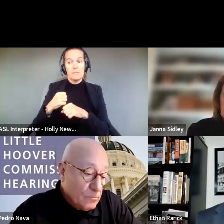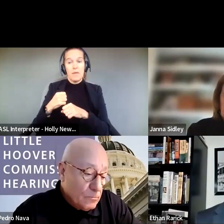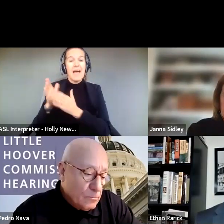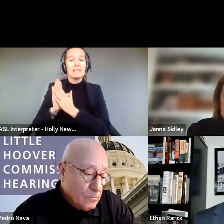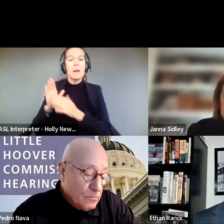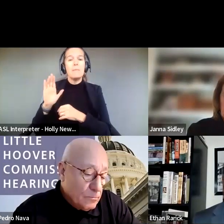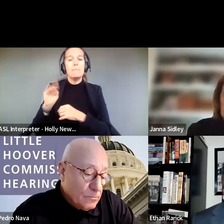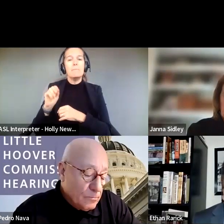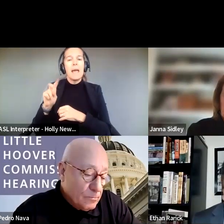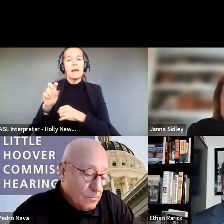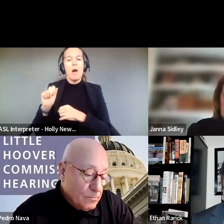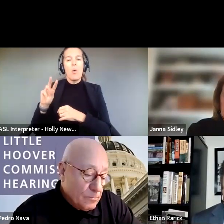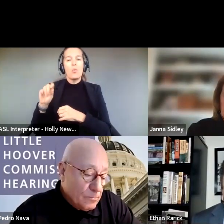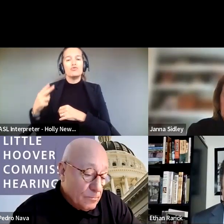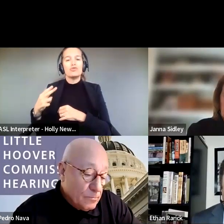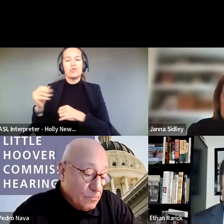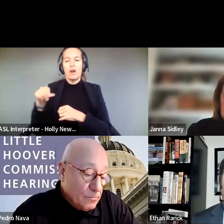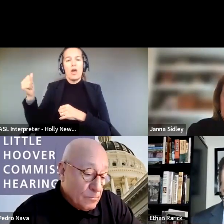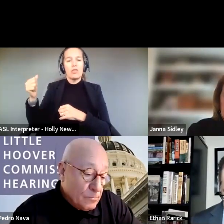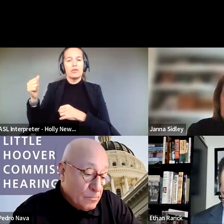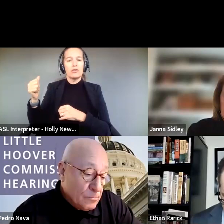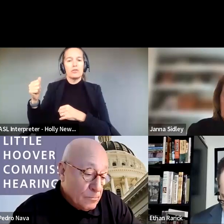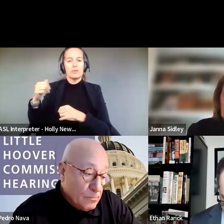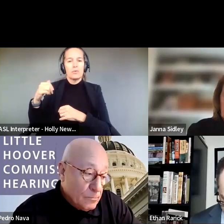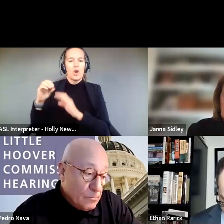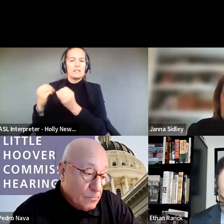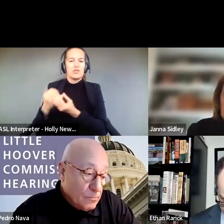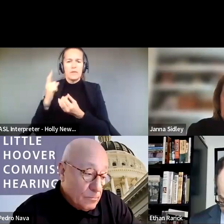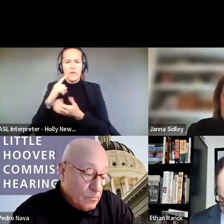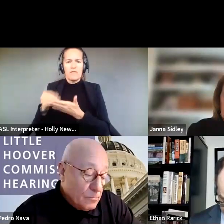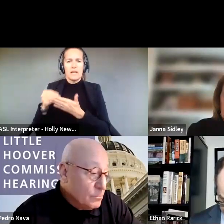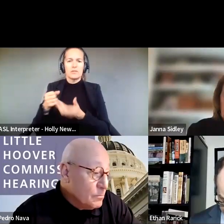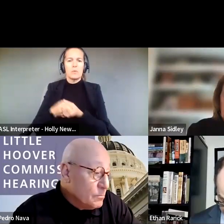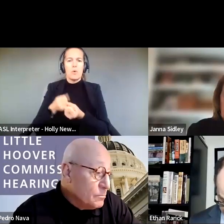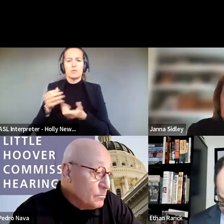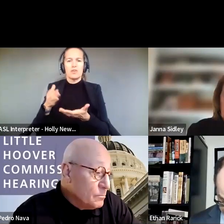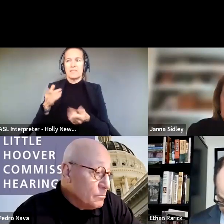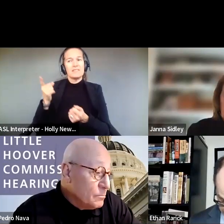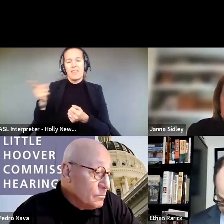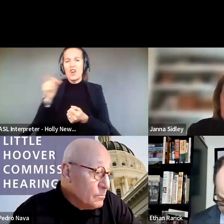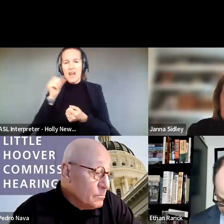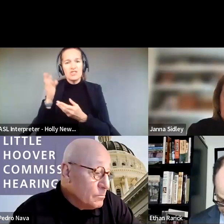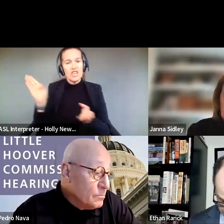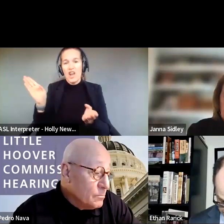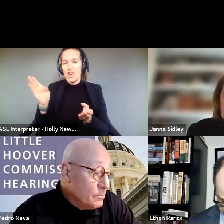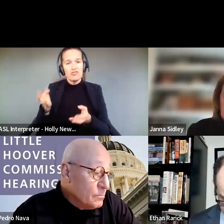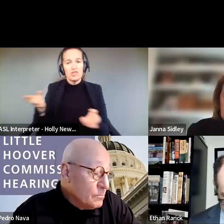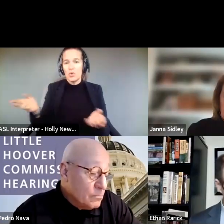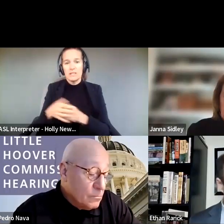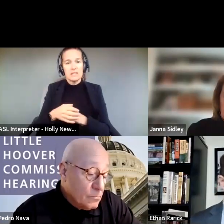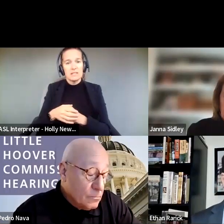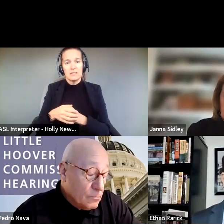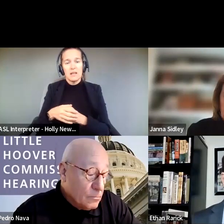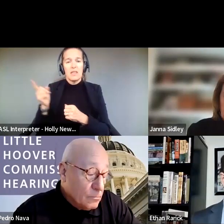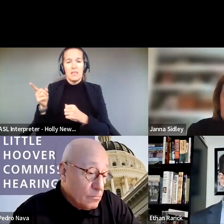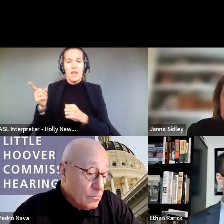Make-A-Wish and other charitable organizations for financial support for services. These entities are not generic resources. There are